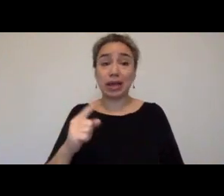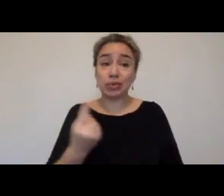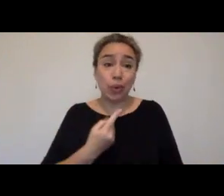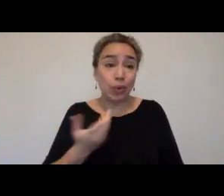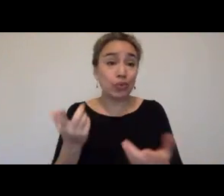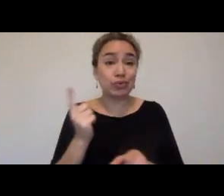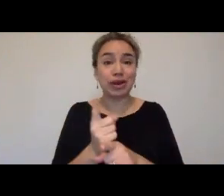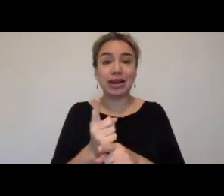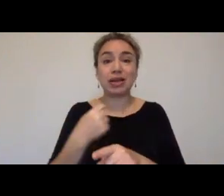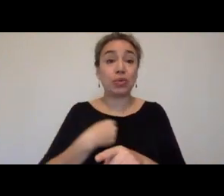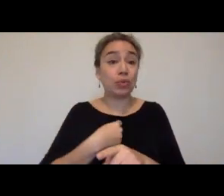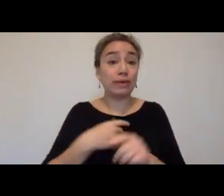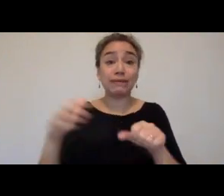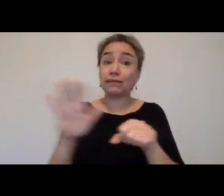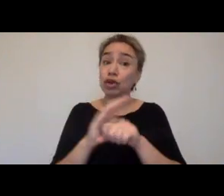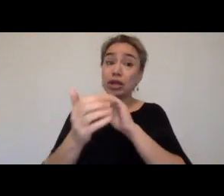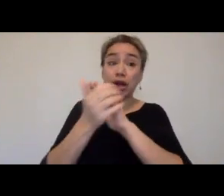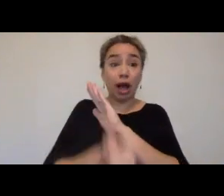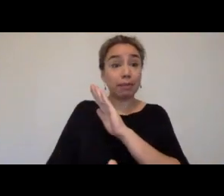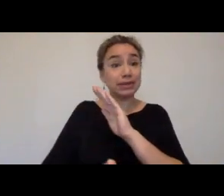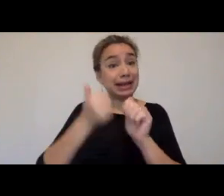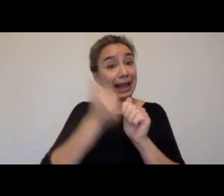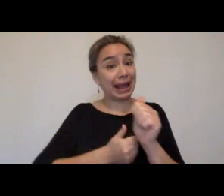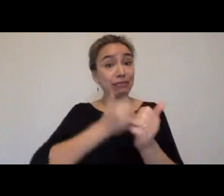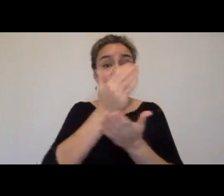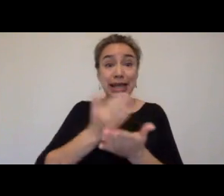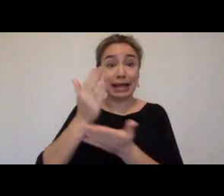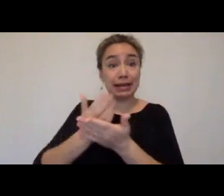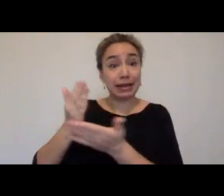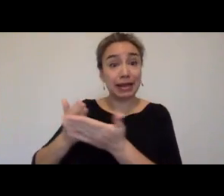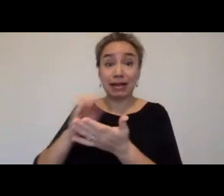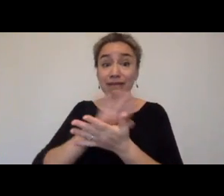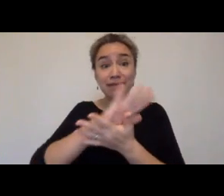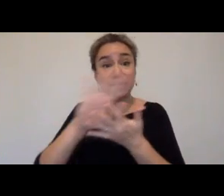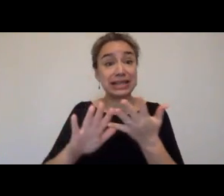fully competent in every aspect of EDI issues.